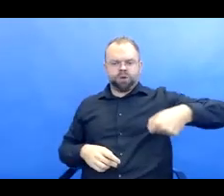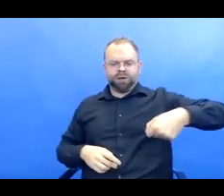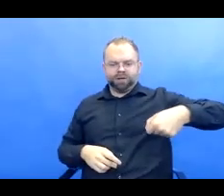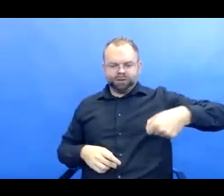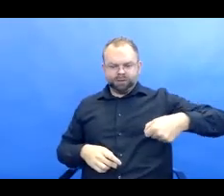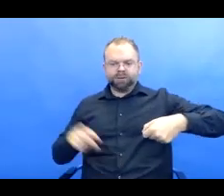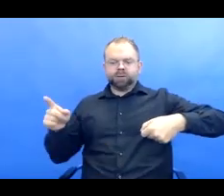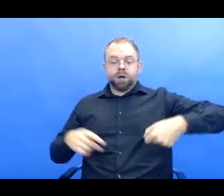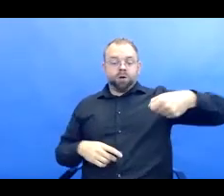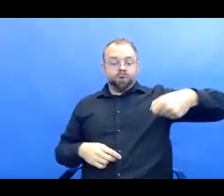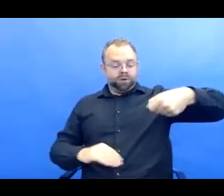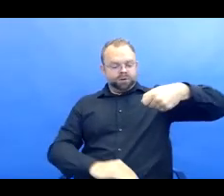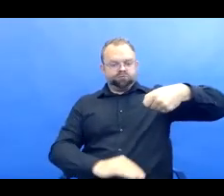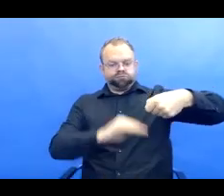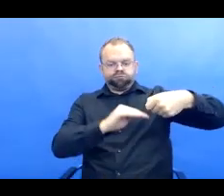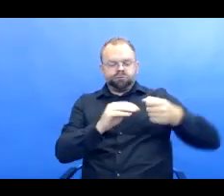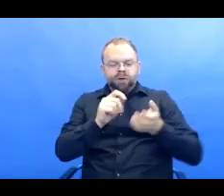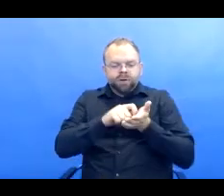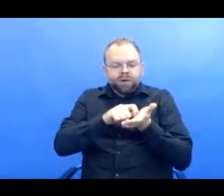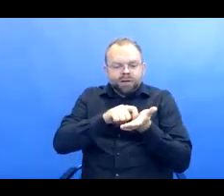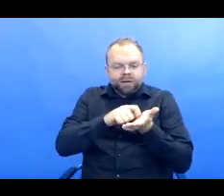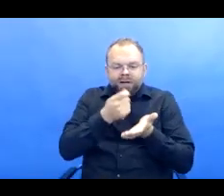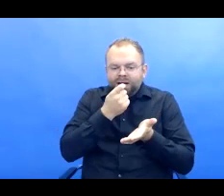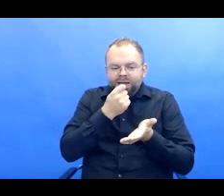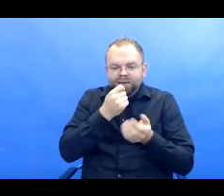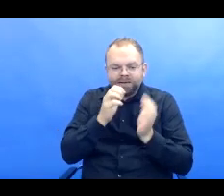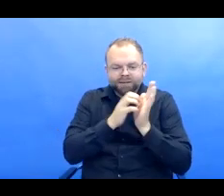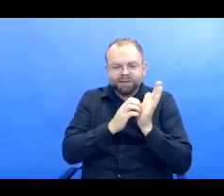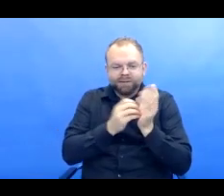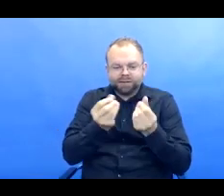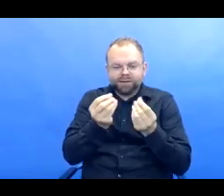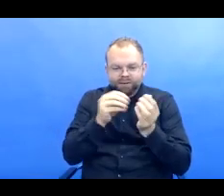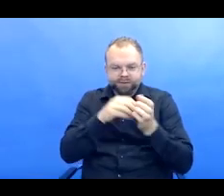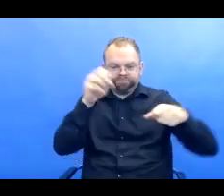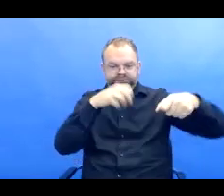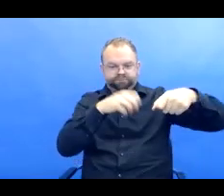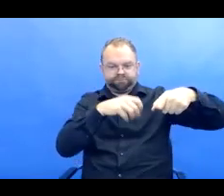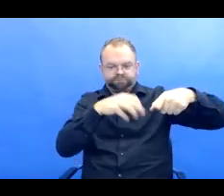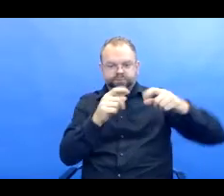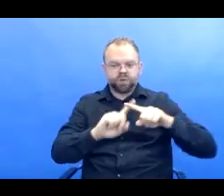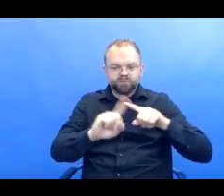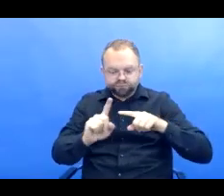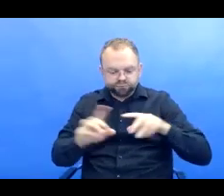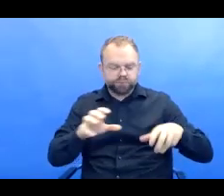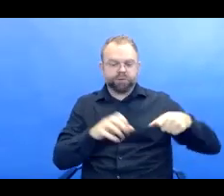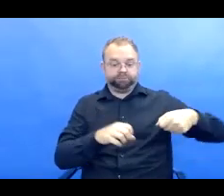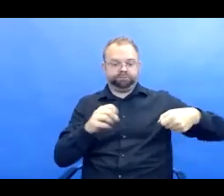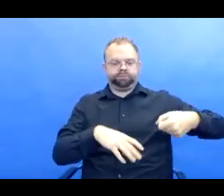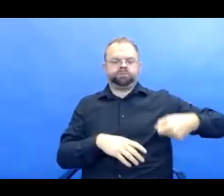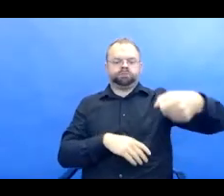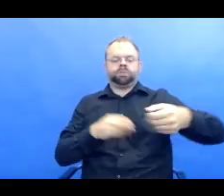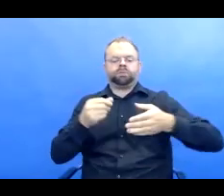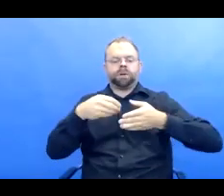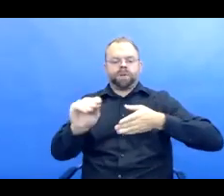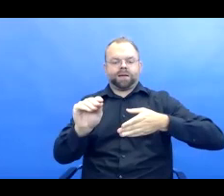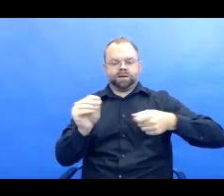has very low coverage, we are quite optimistic that, more and more as organizations of persons with disabilities,